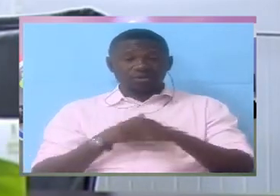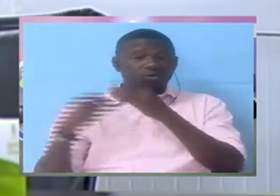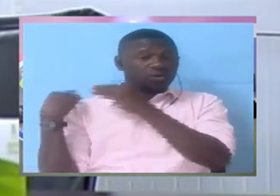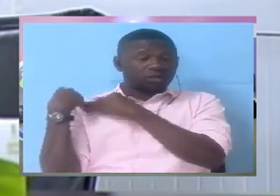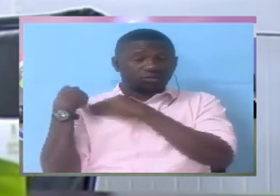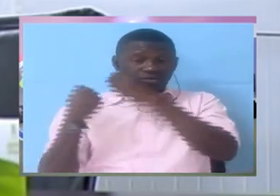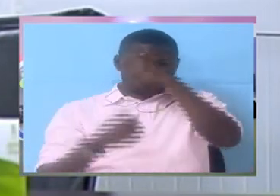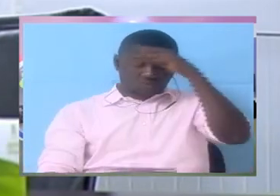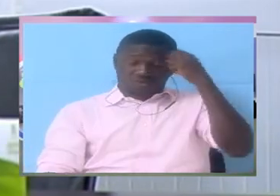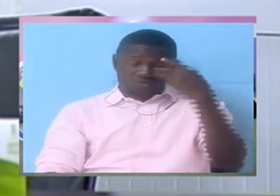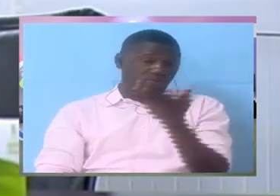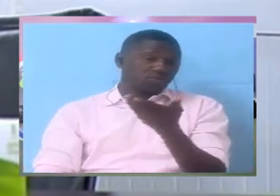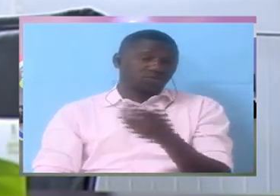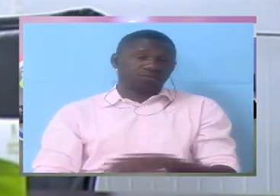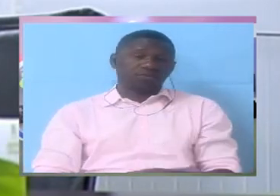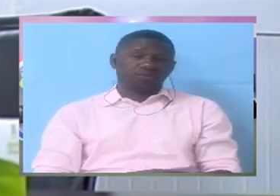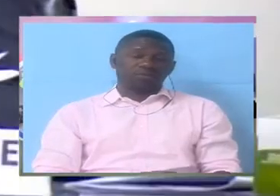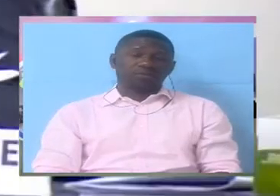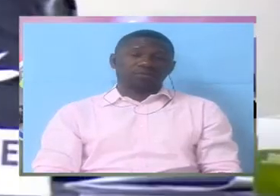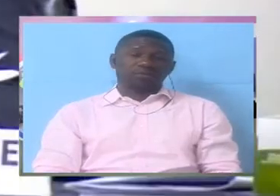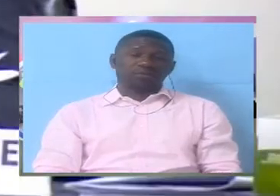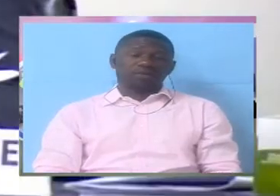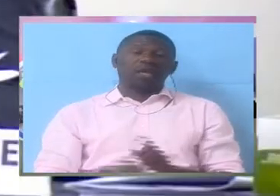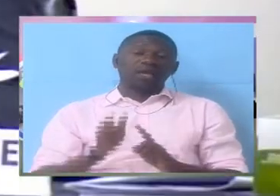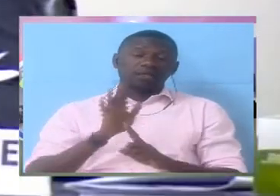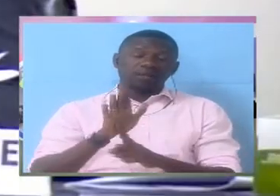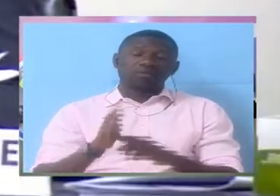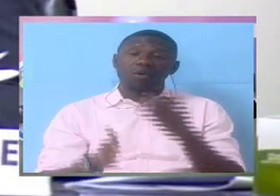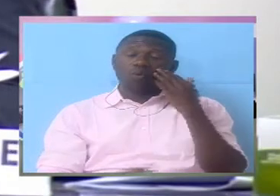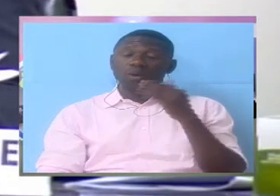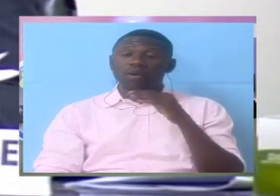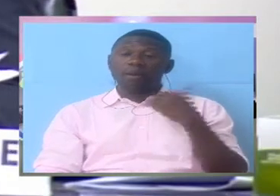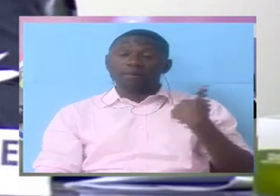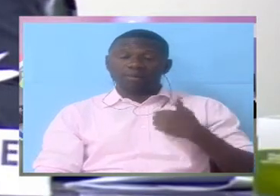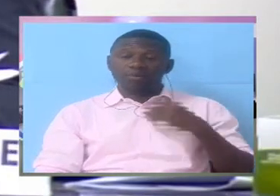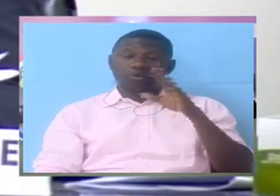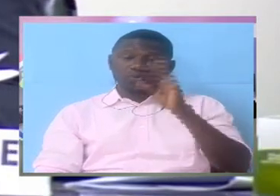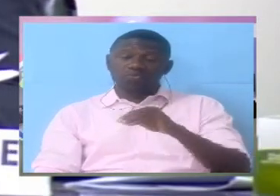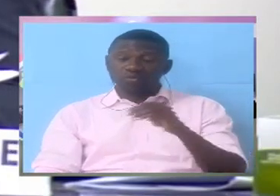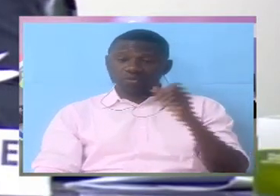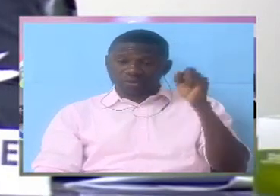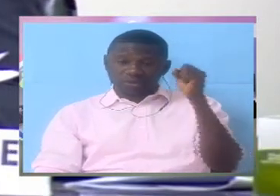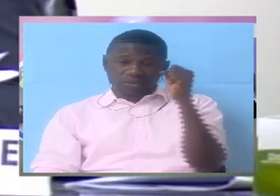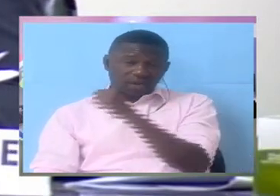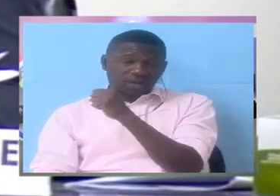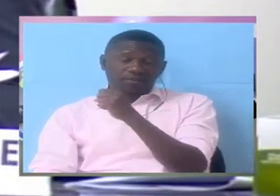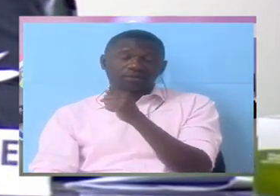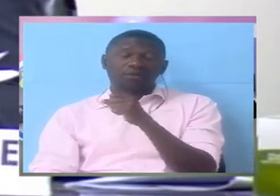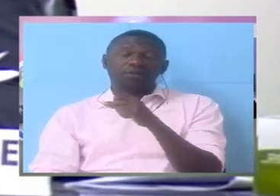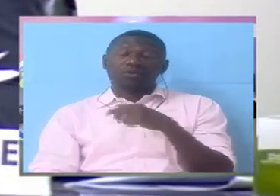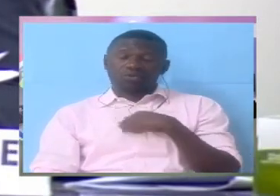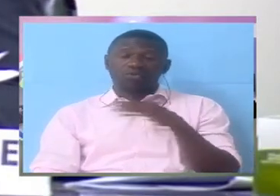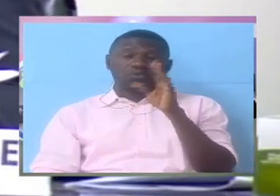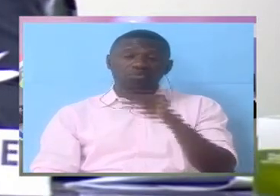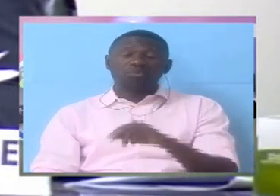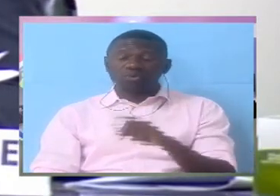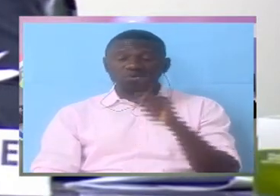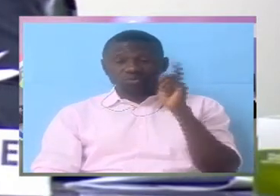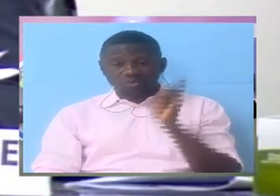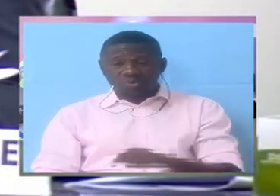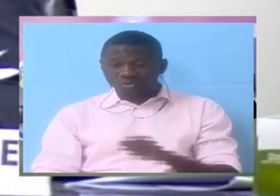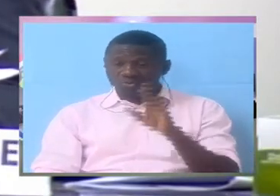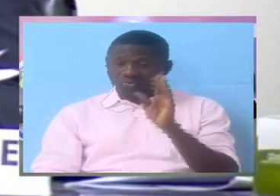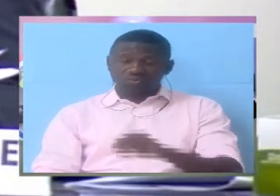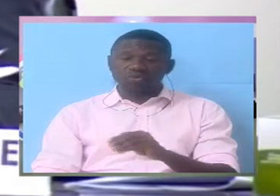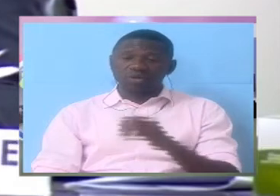When people commit crimes, You do carry out an